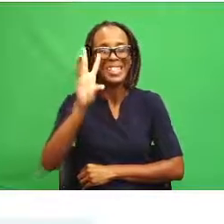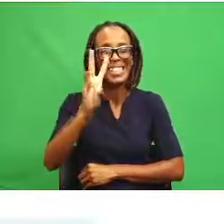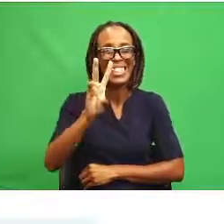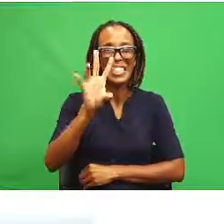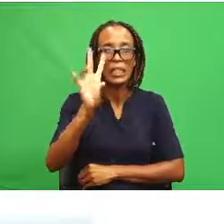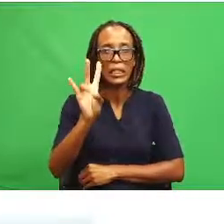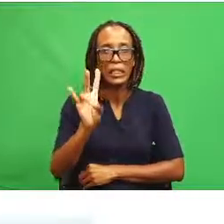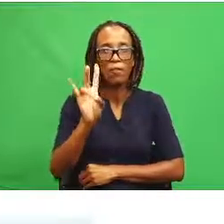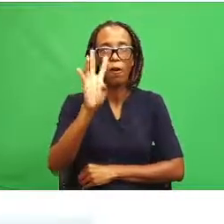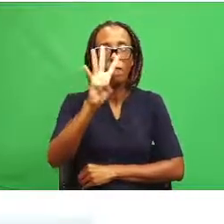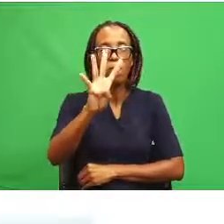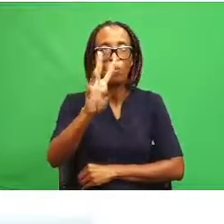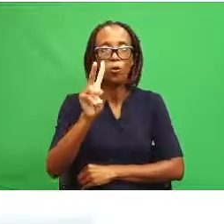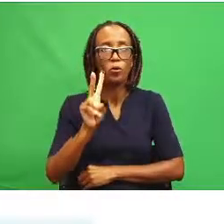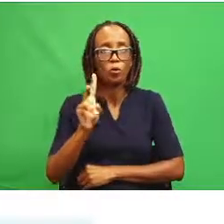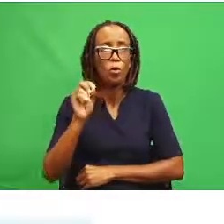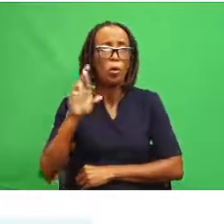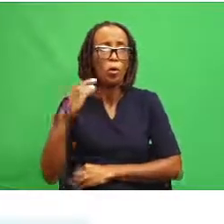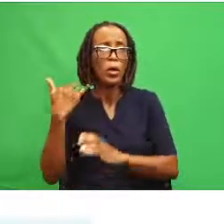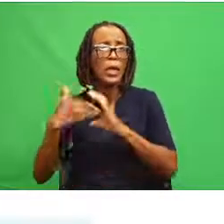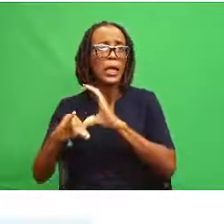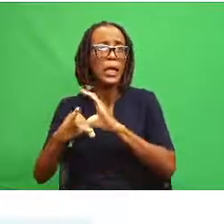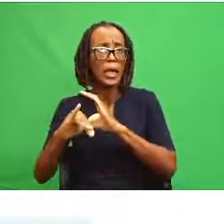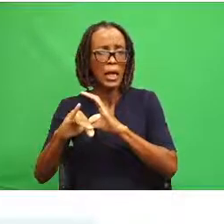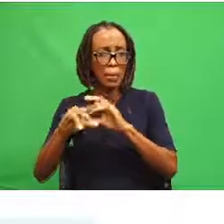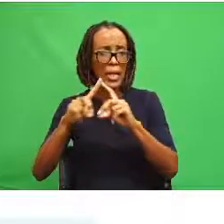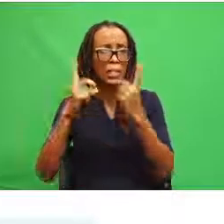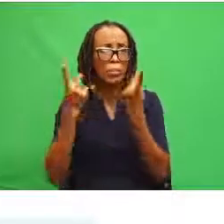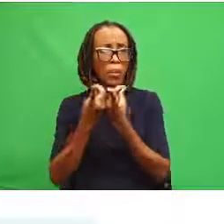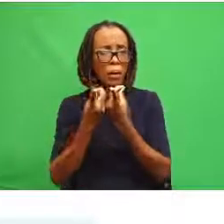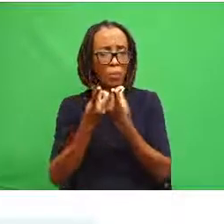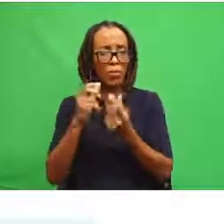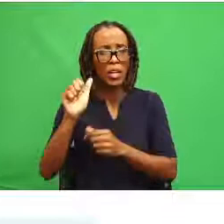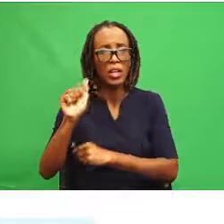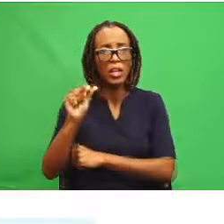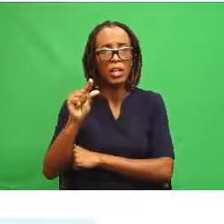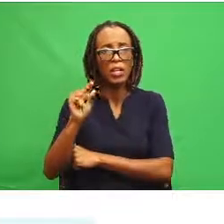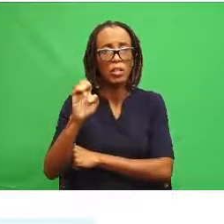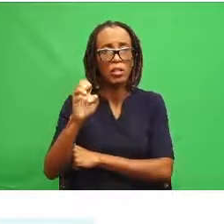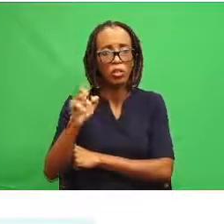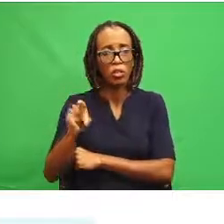800-6742. You can also email the Division of Aging at